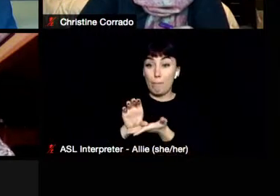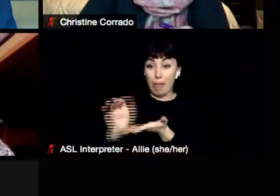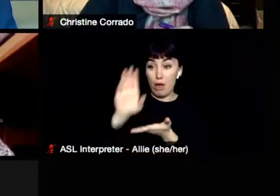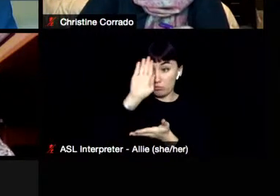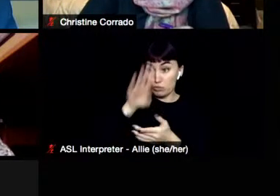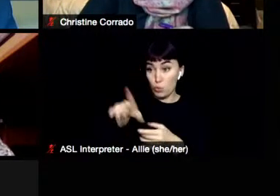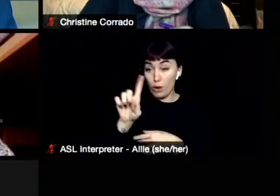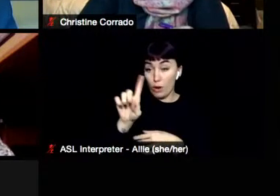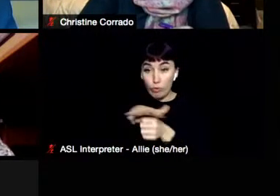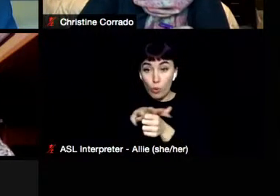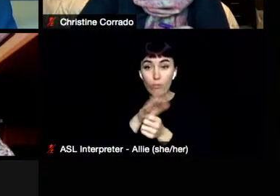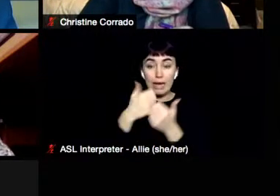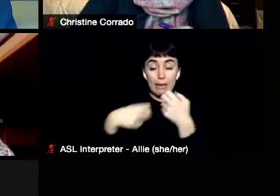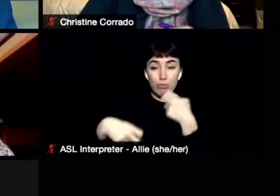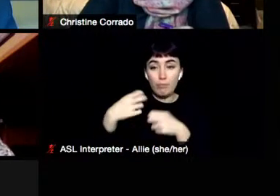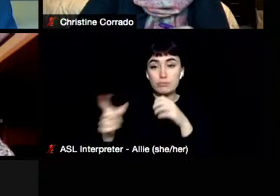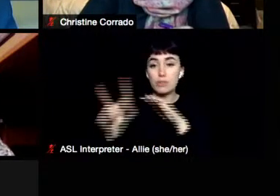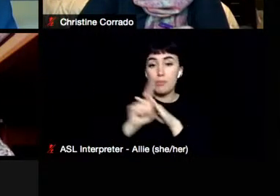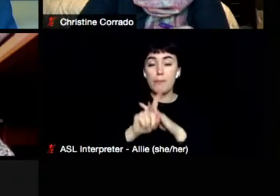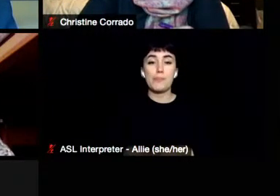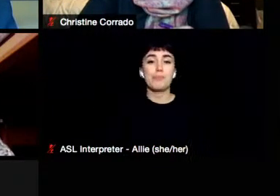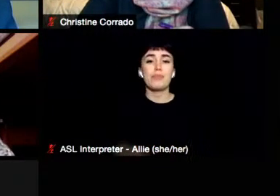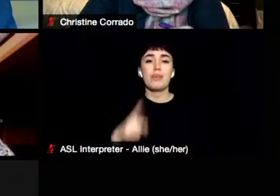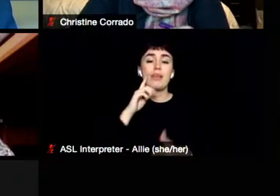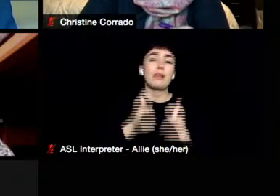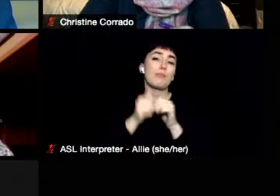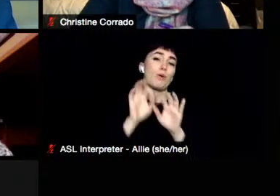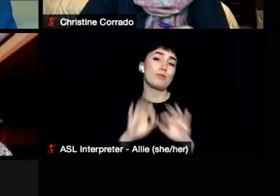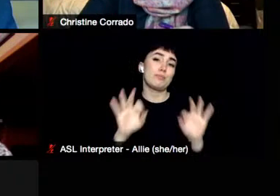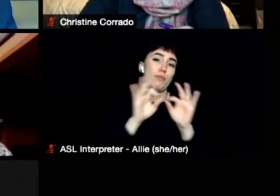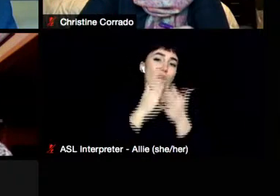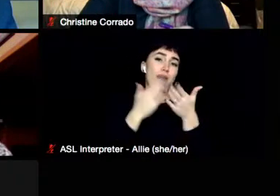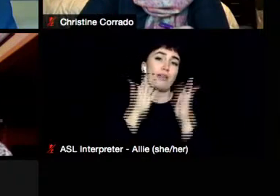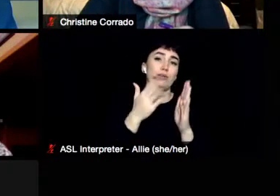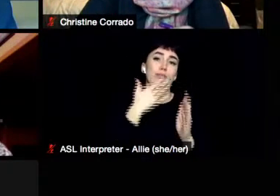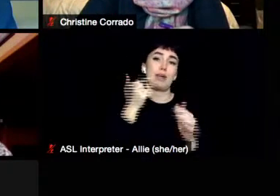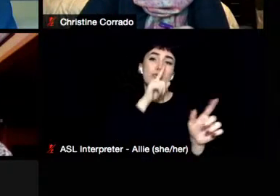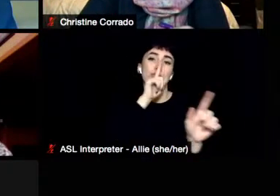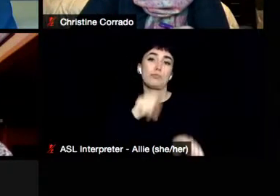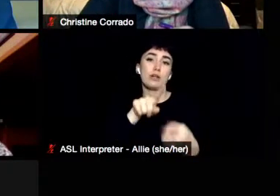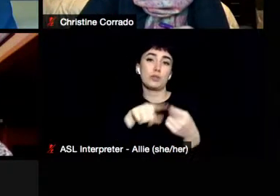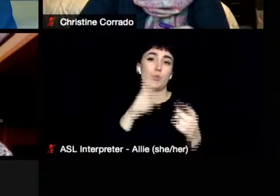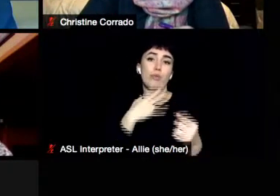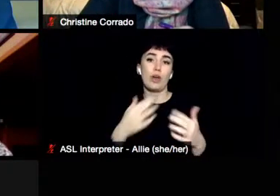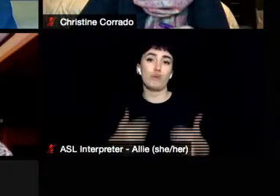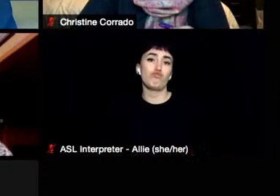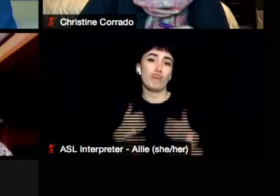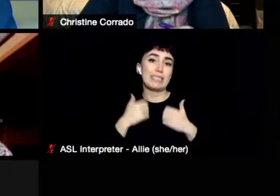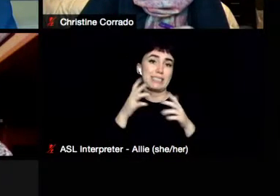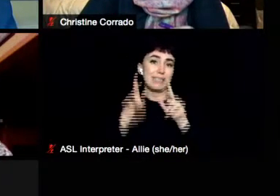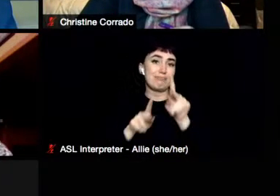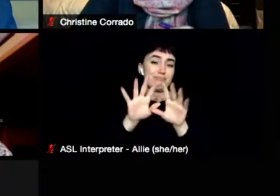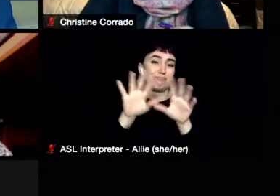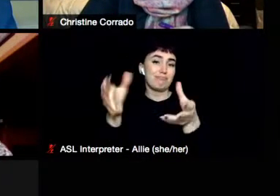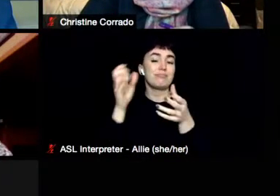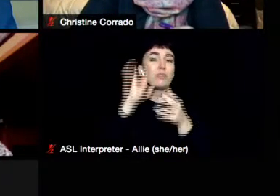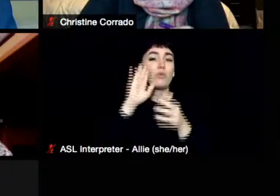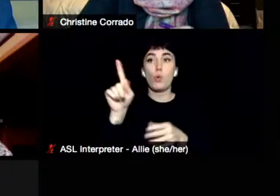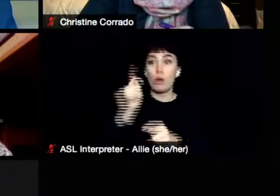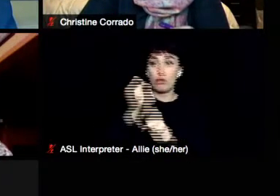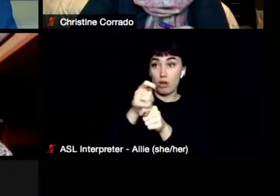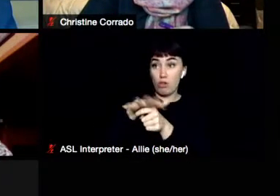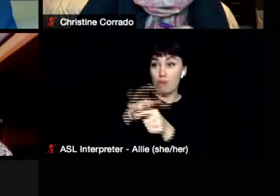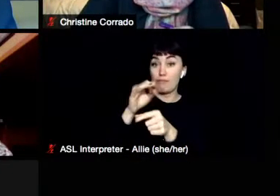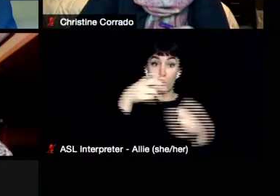there's any problems. And then I think the most important thing, it'll allow us to better respond to our residents. Honestly, we'll know where our trucks are at. If there's an